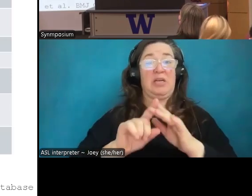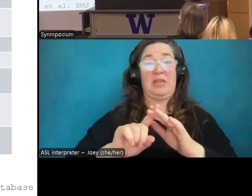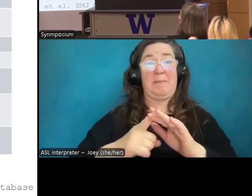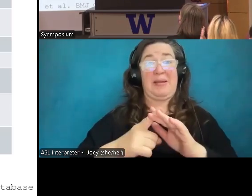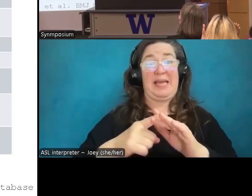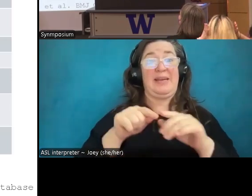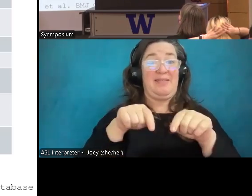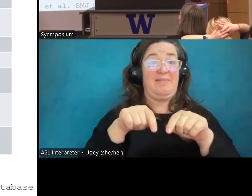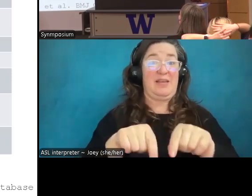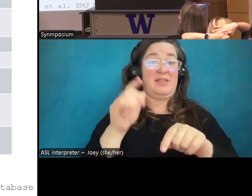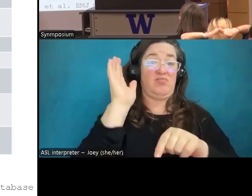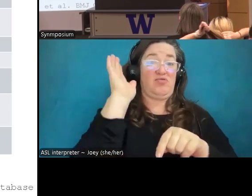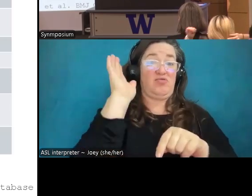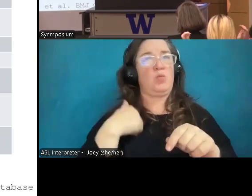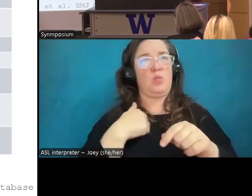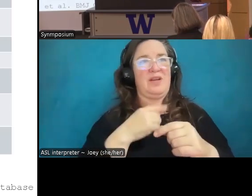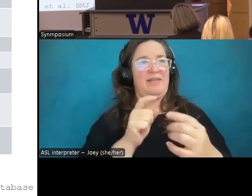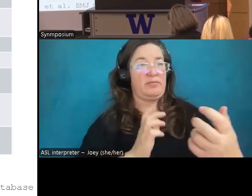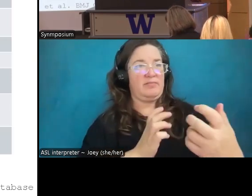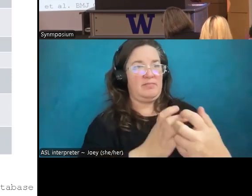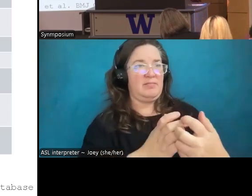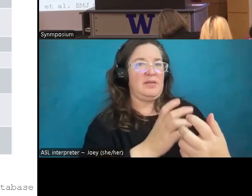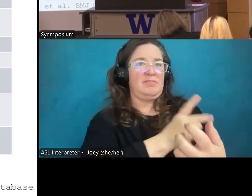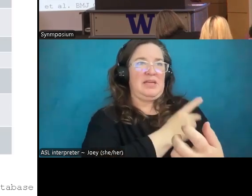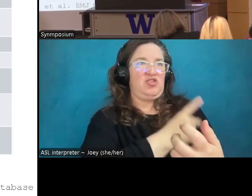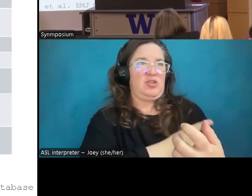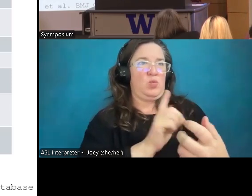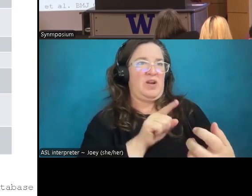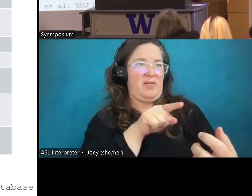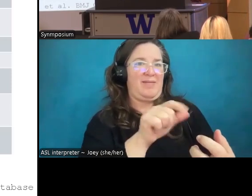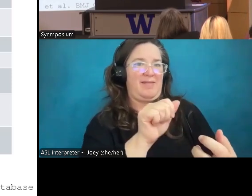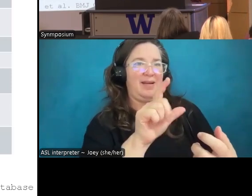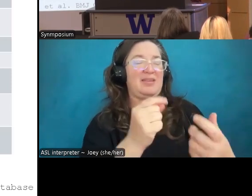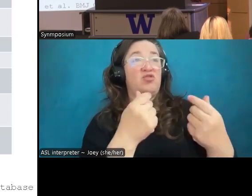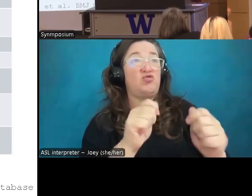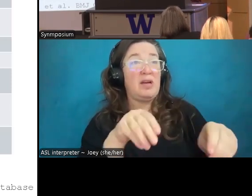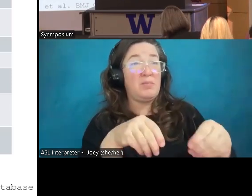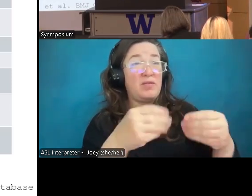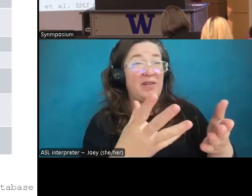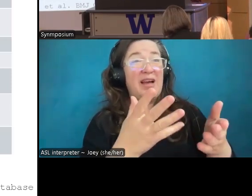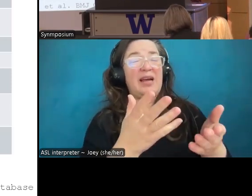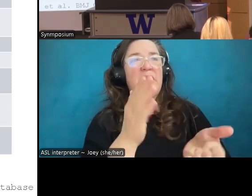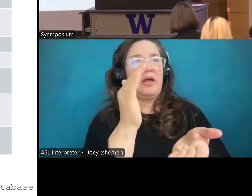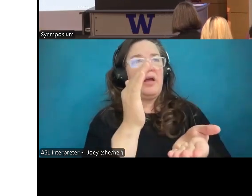meet patients where they are and attempt to find some relief for their symptoms.